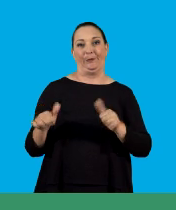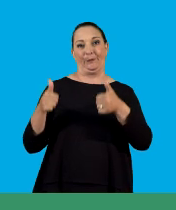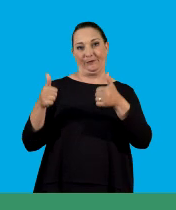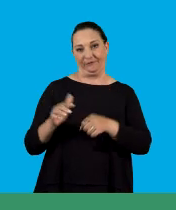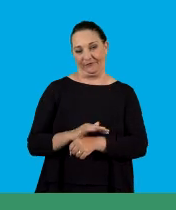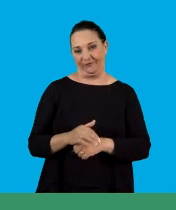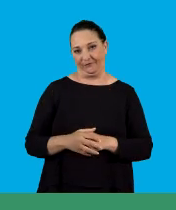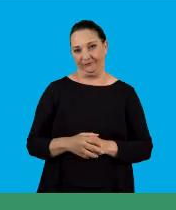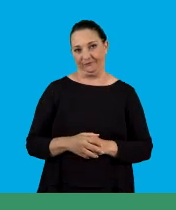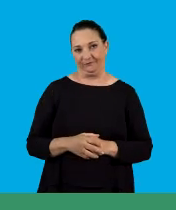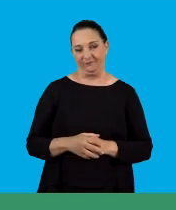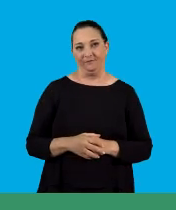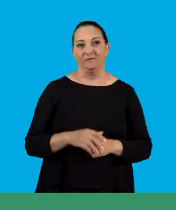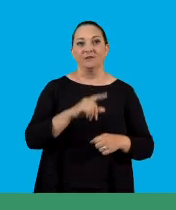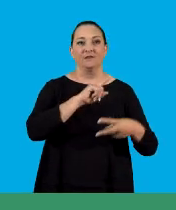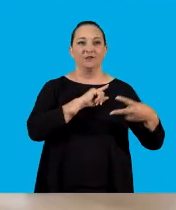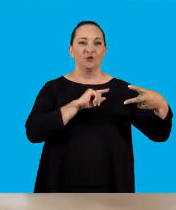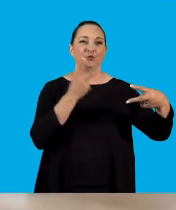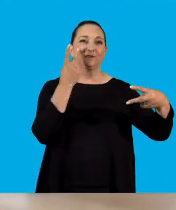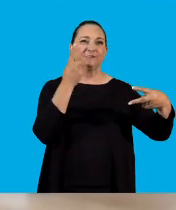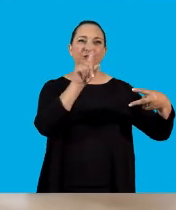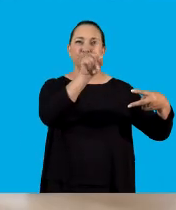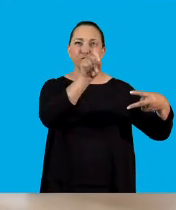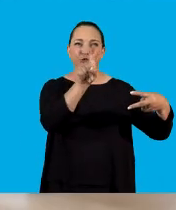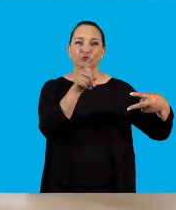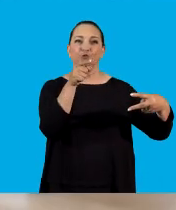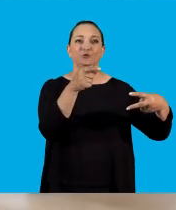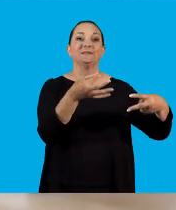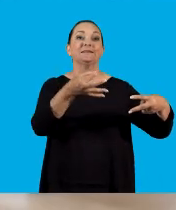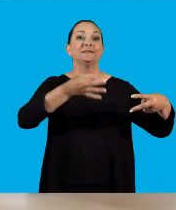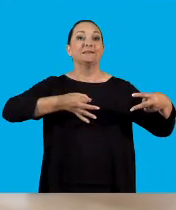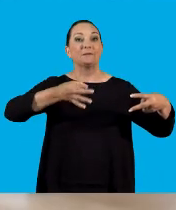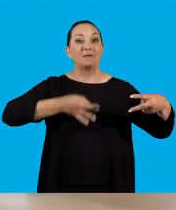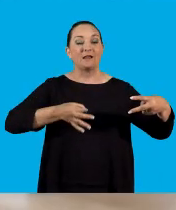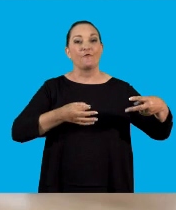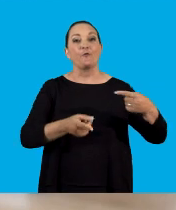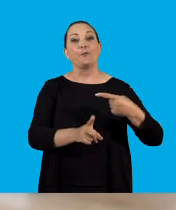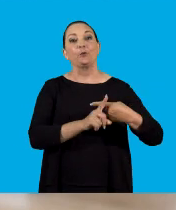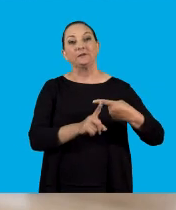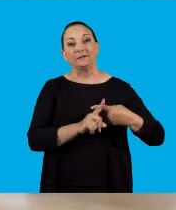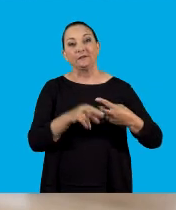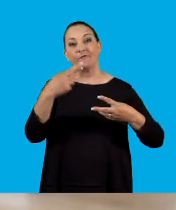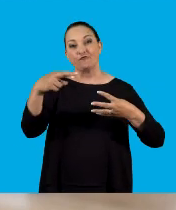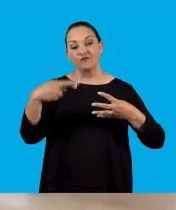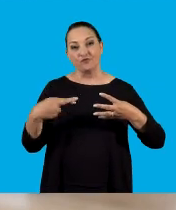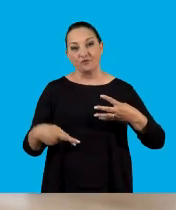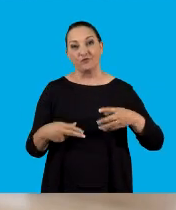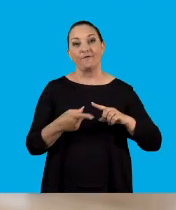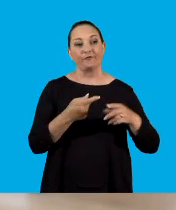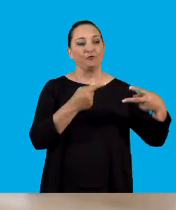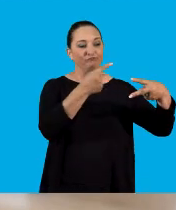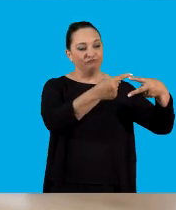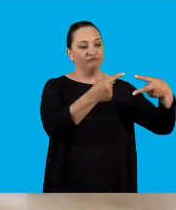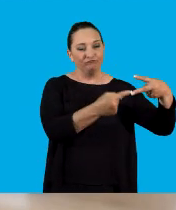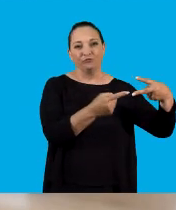business. So with this question structured in this way, it means you should explain what are the positive results of